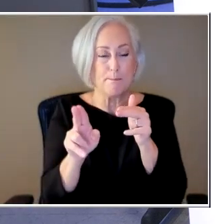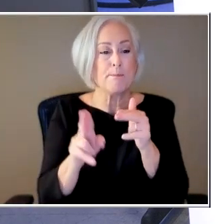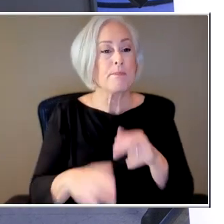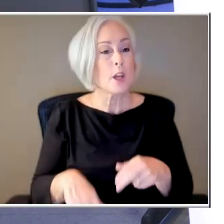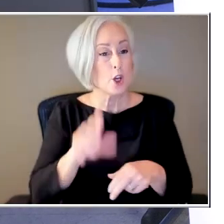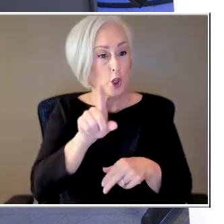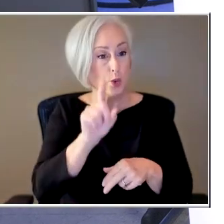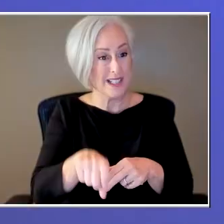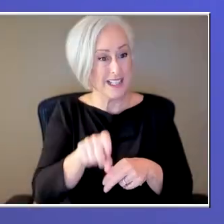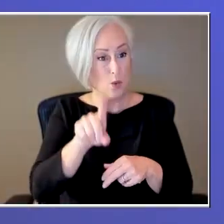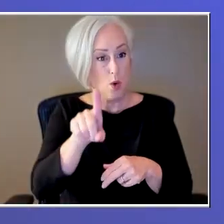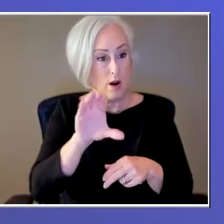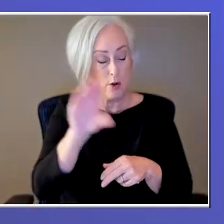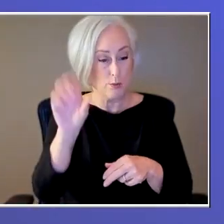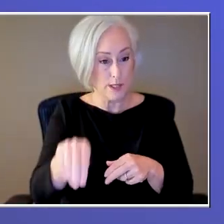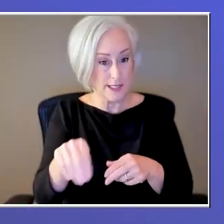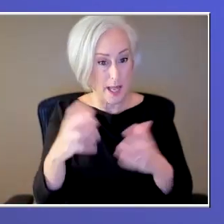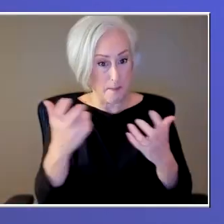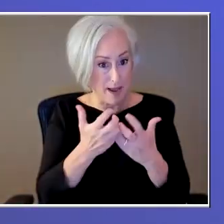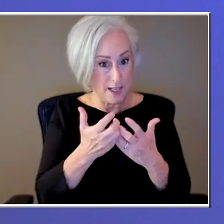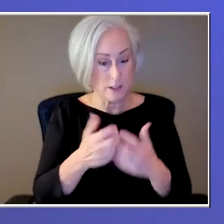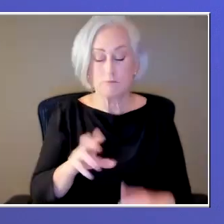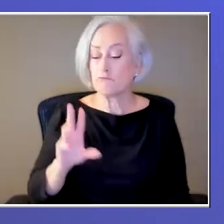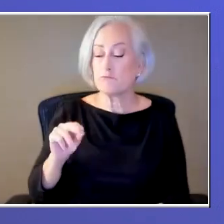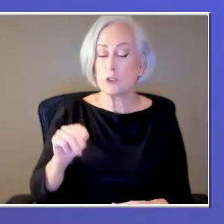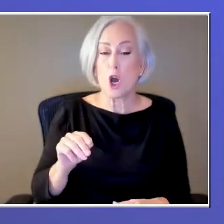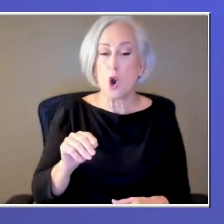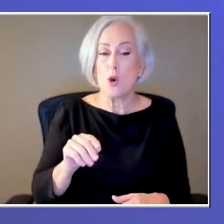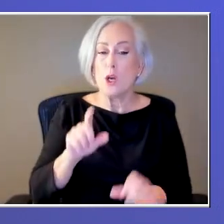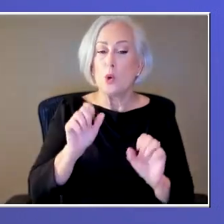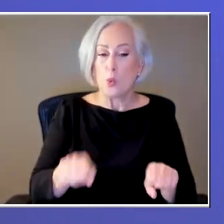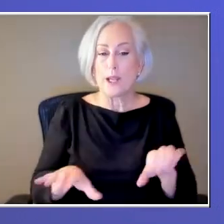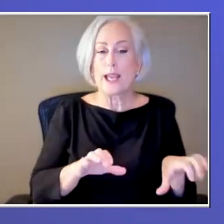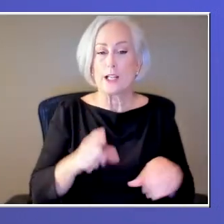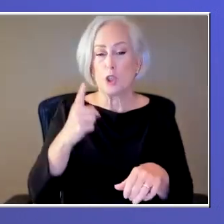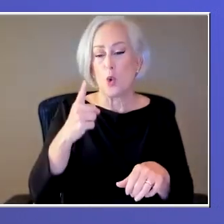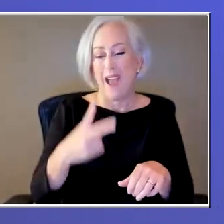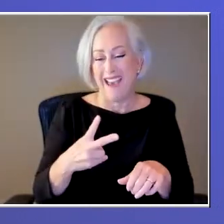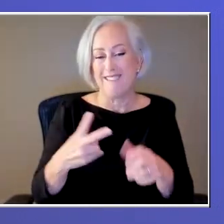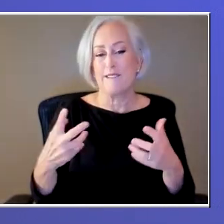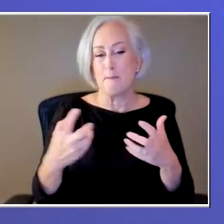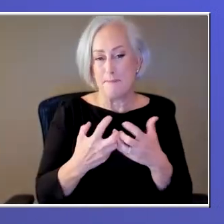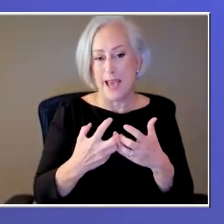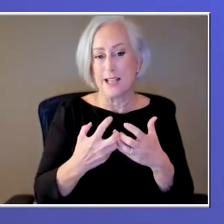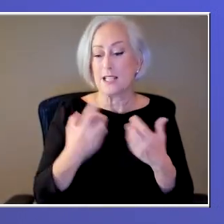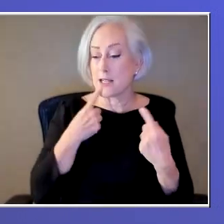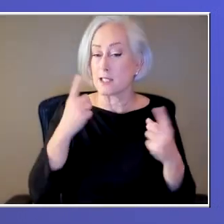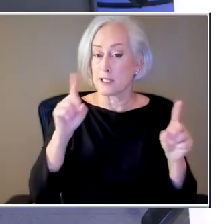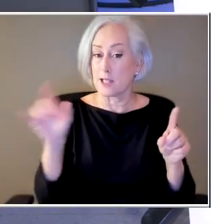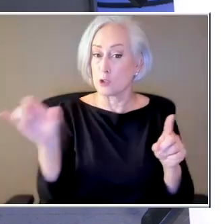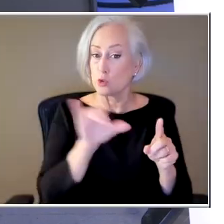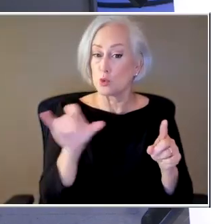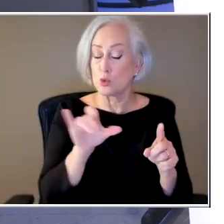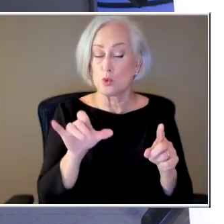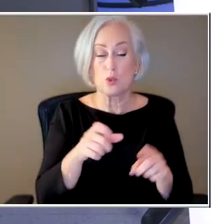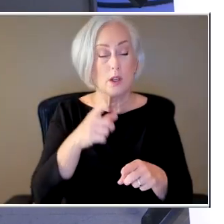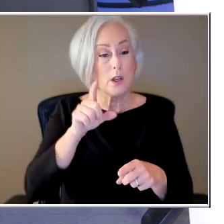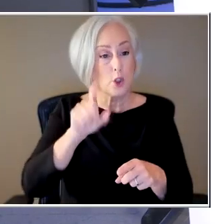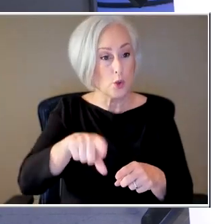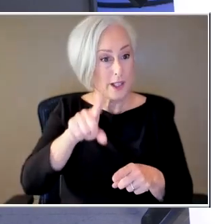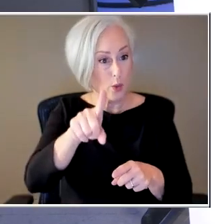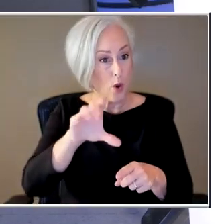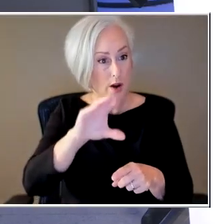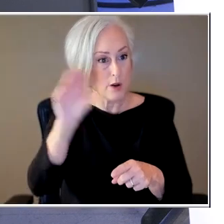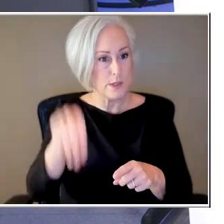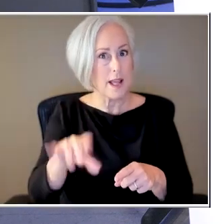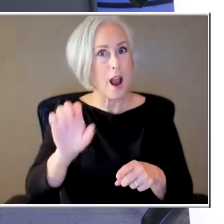Not necessarily. We do a lot of half-match transplants in our program, and we can be very successful with those. And when you need 100%, how difficult